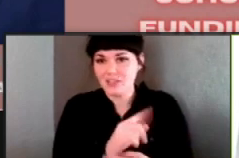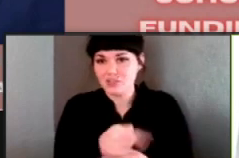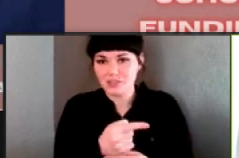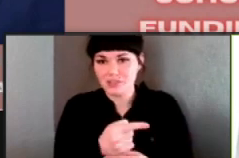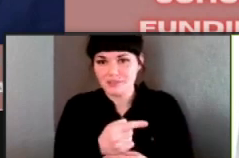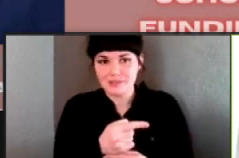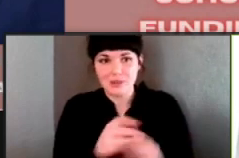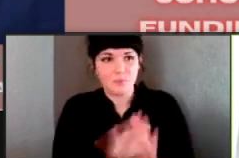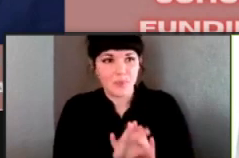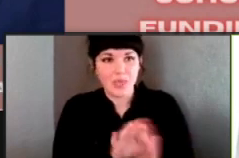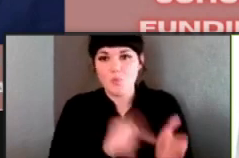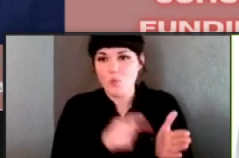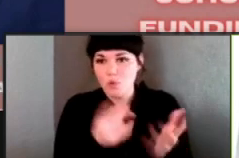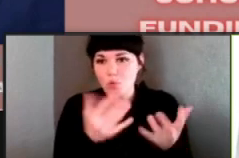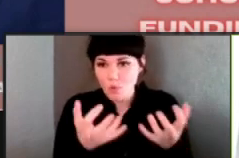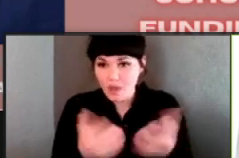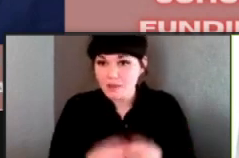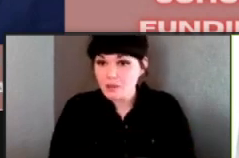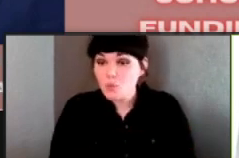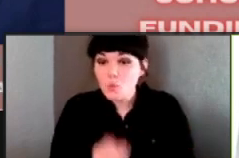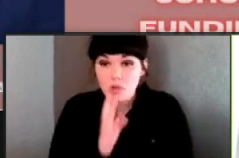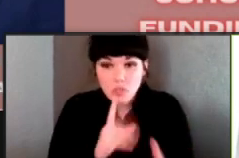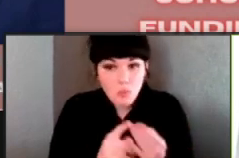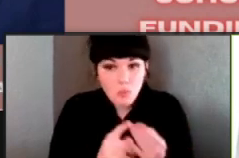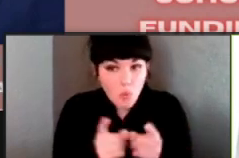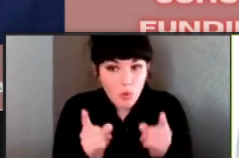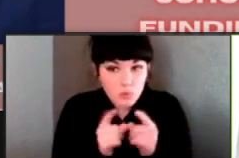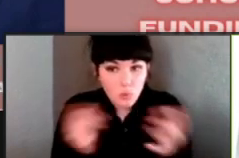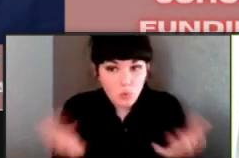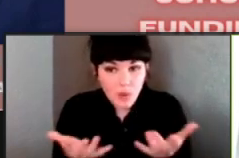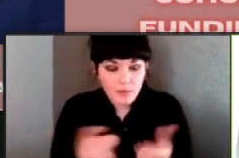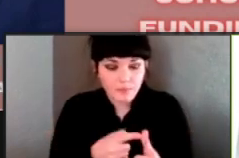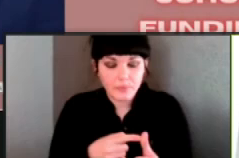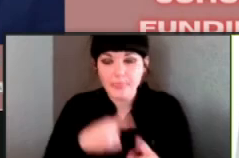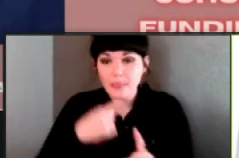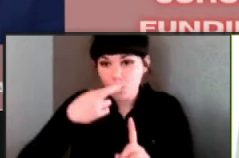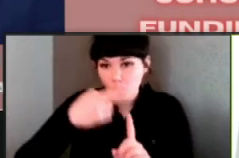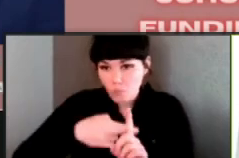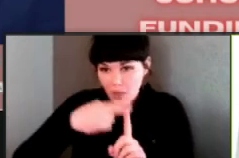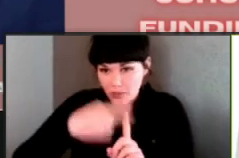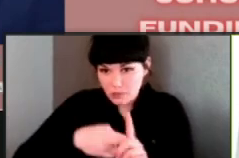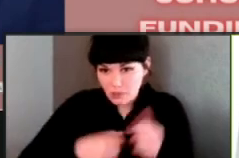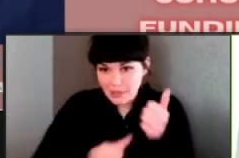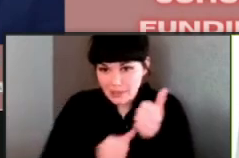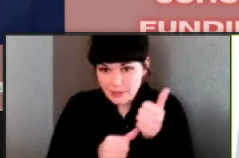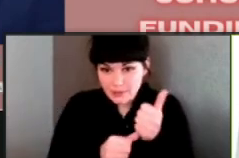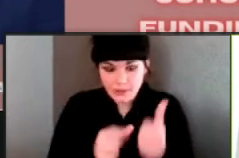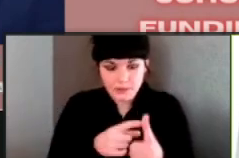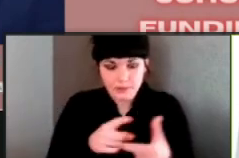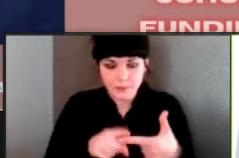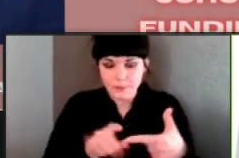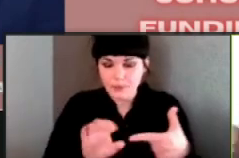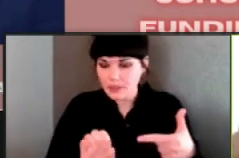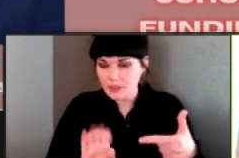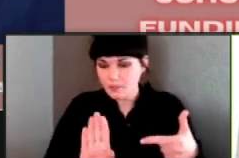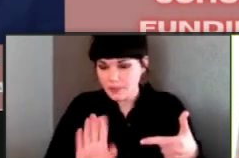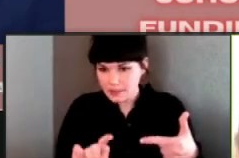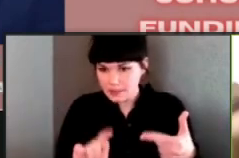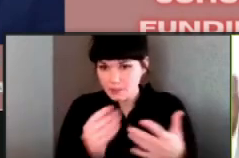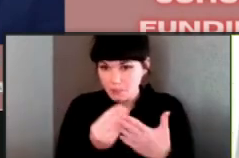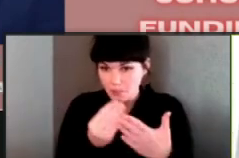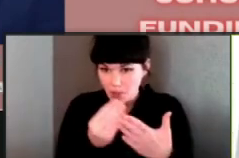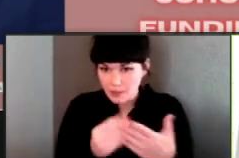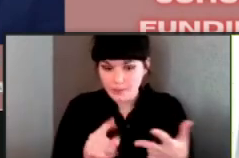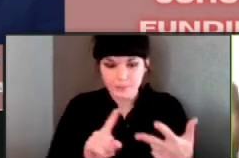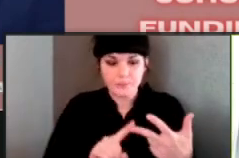talking about rental assistance. We're mm-hmm. also talking about EBT monies. You know, kids get, that's a federal, the food